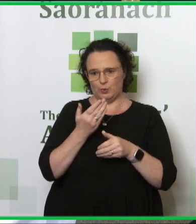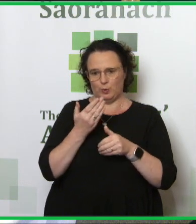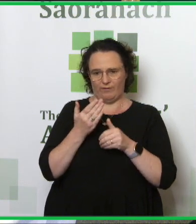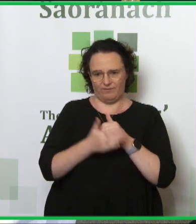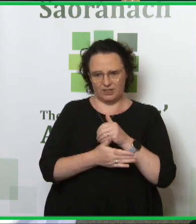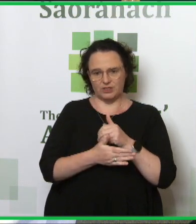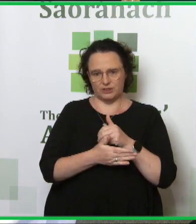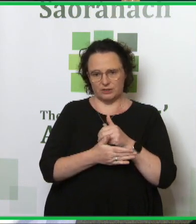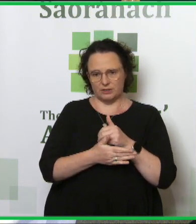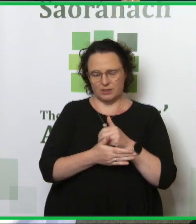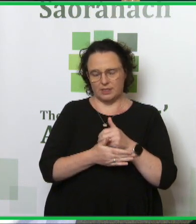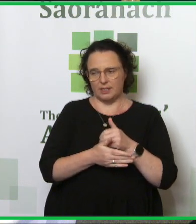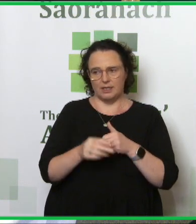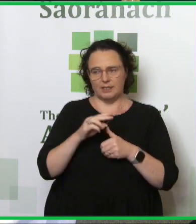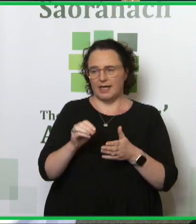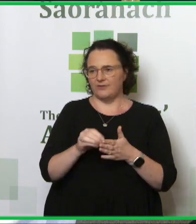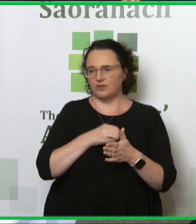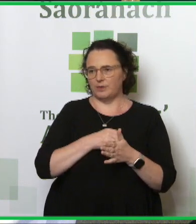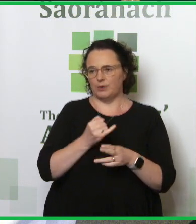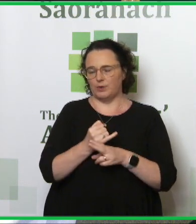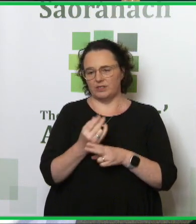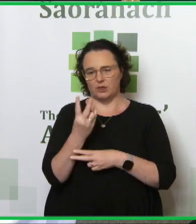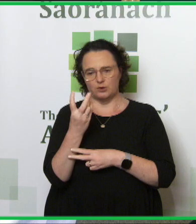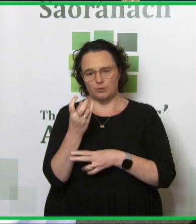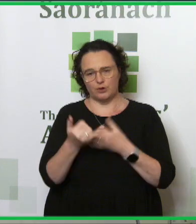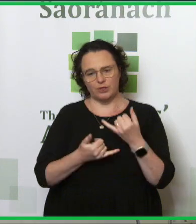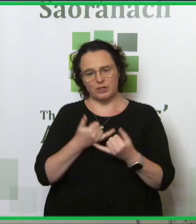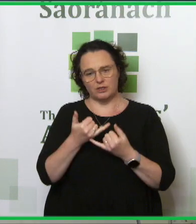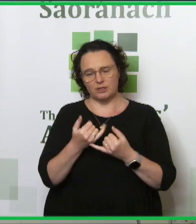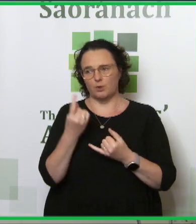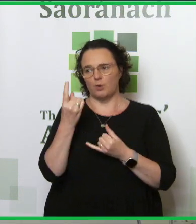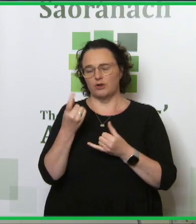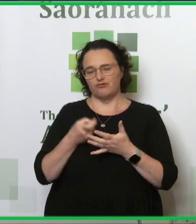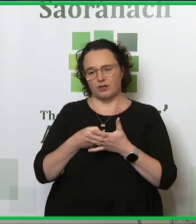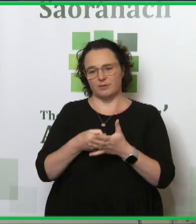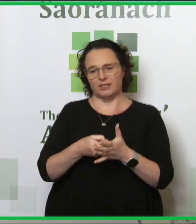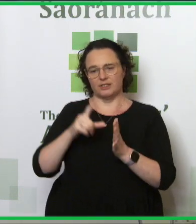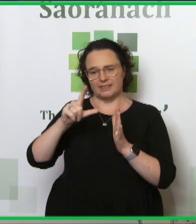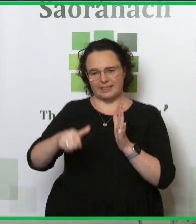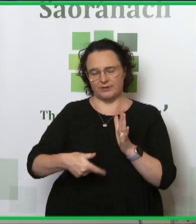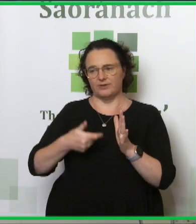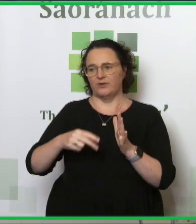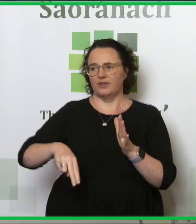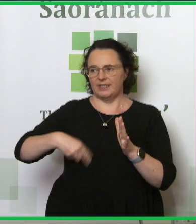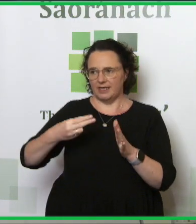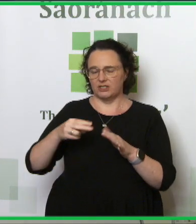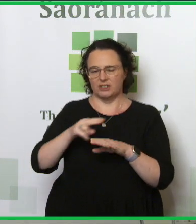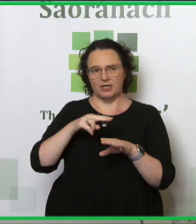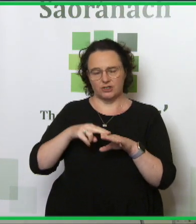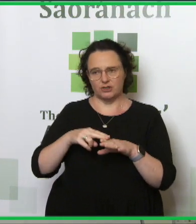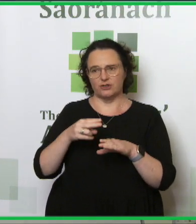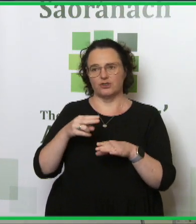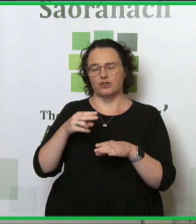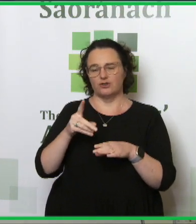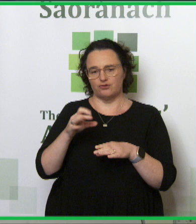and it doesn't necessarily have to be the next 2 years, because one of the other recommendations later on is calling for the next national drug strategy to be brought